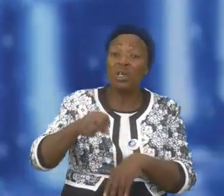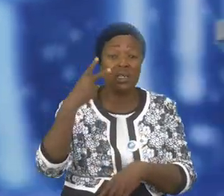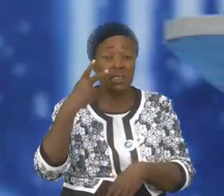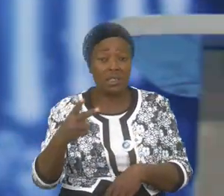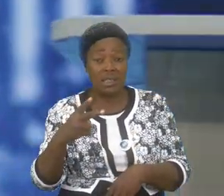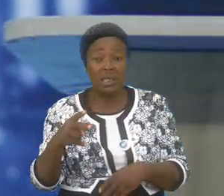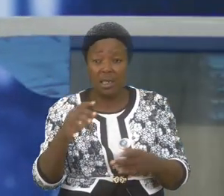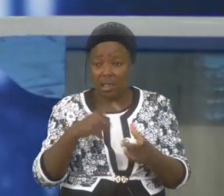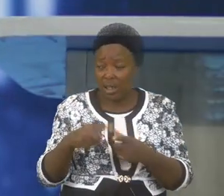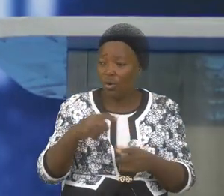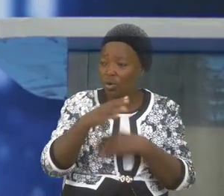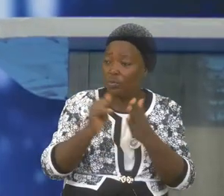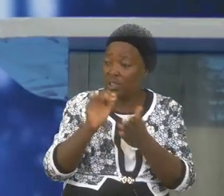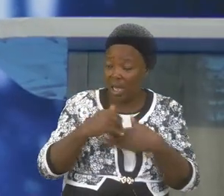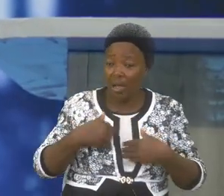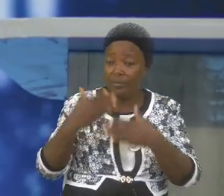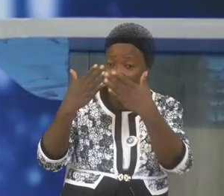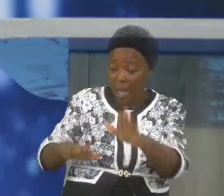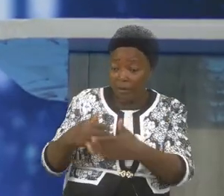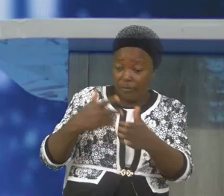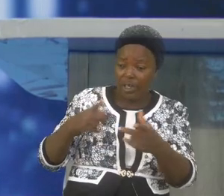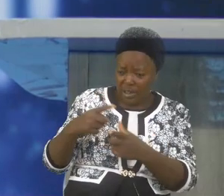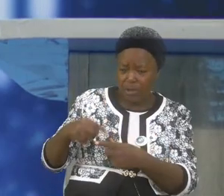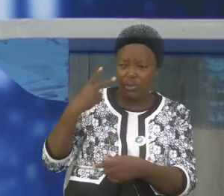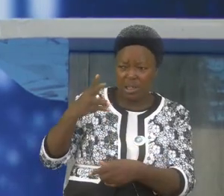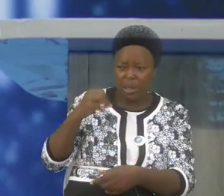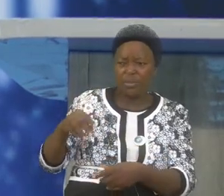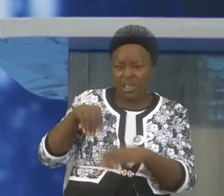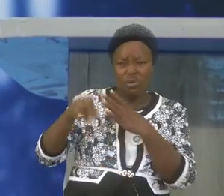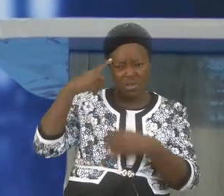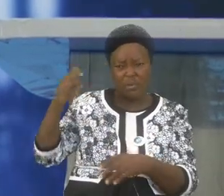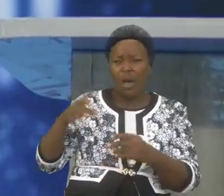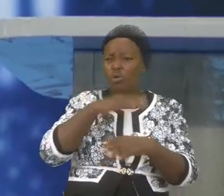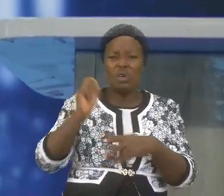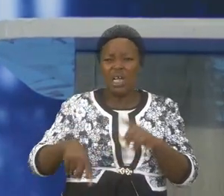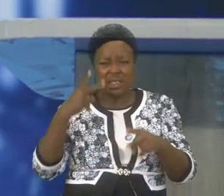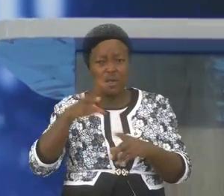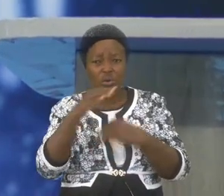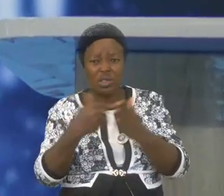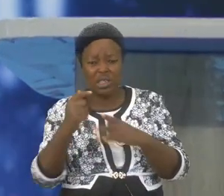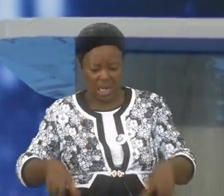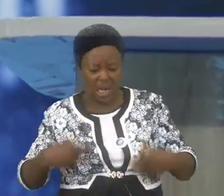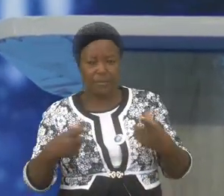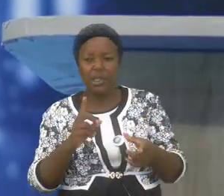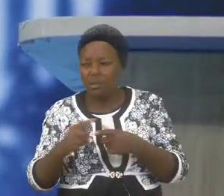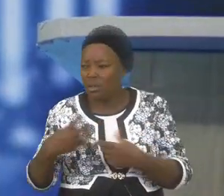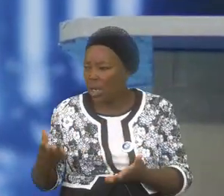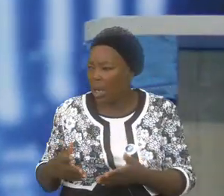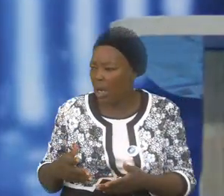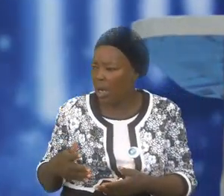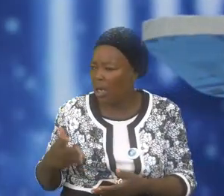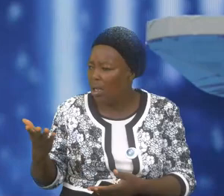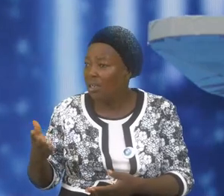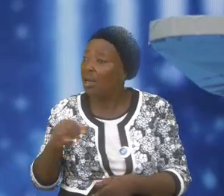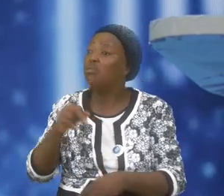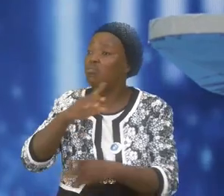alive. All the people you see, they say, come, when are you coming? When are you coming? And that one is dead, you see him. That one is dead,